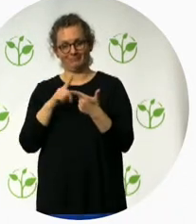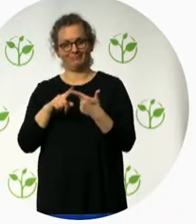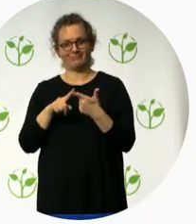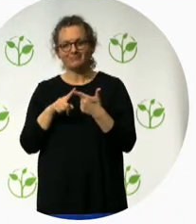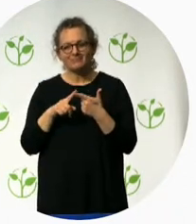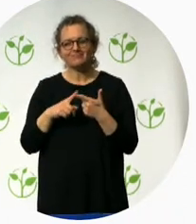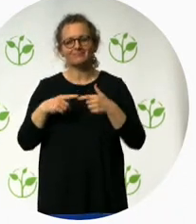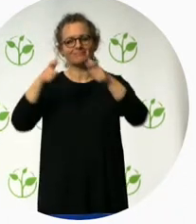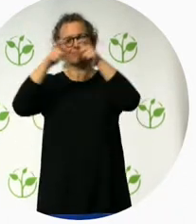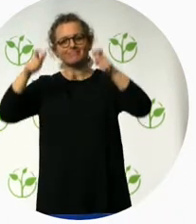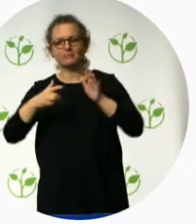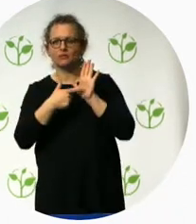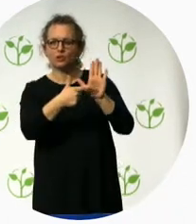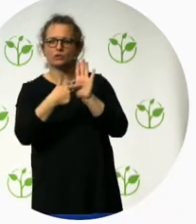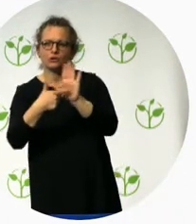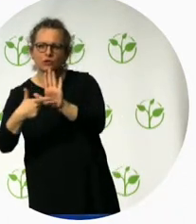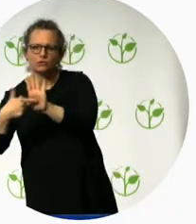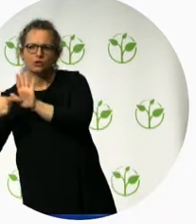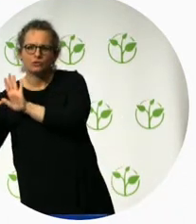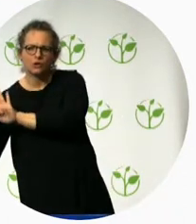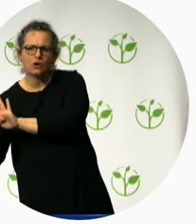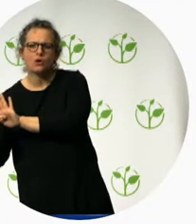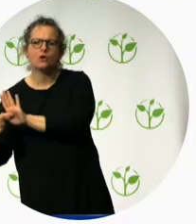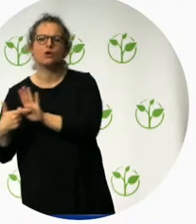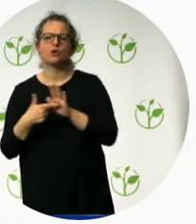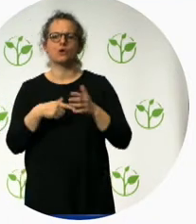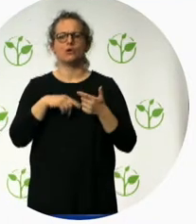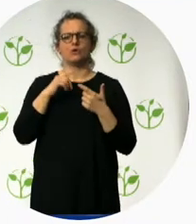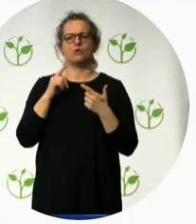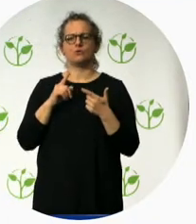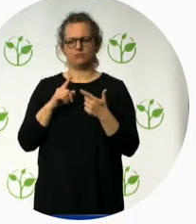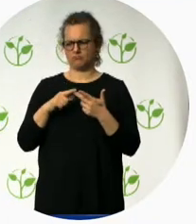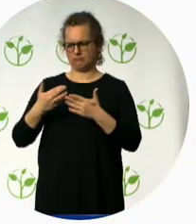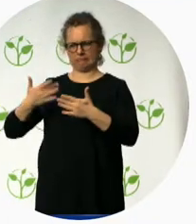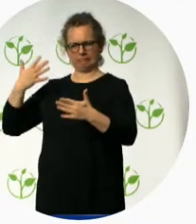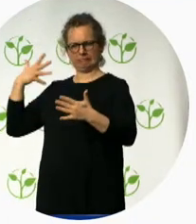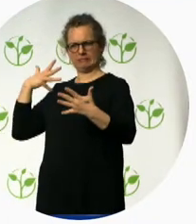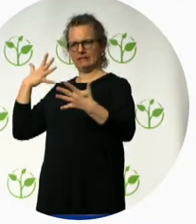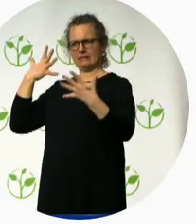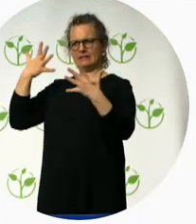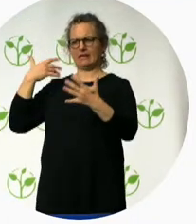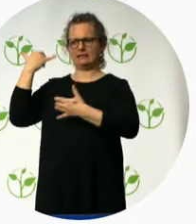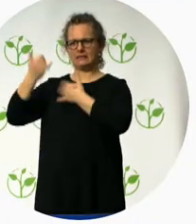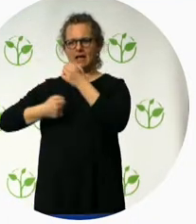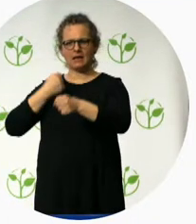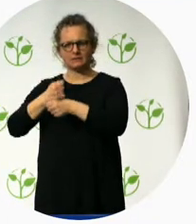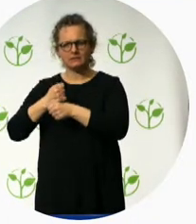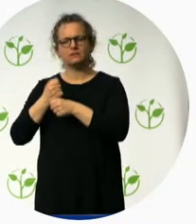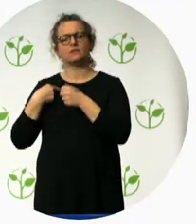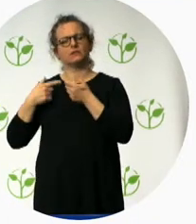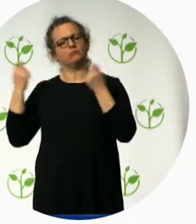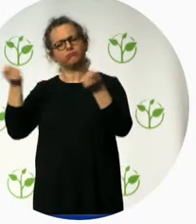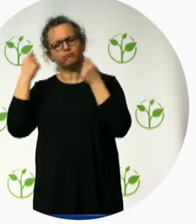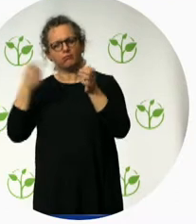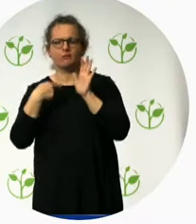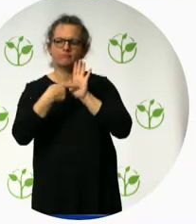focused on doing a debate round the tables on inclusion of persons with disability in the